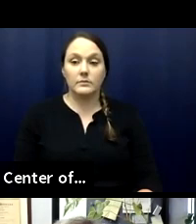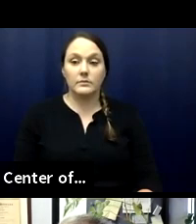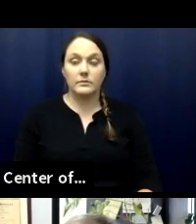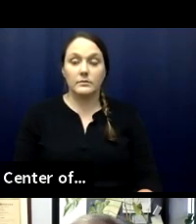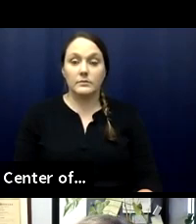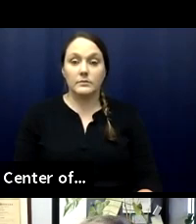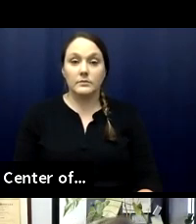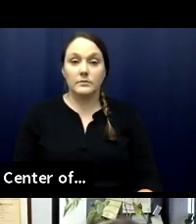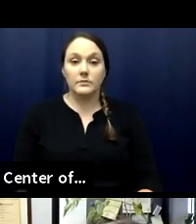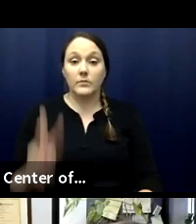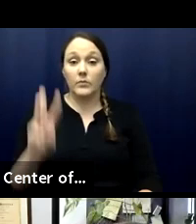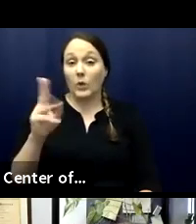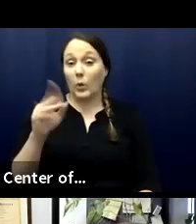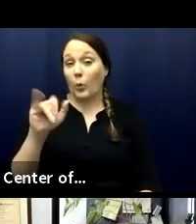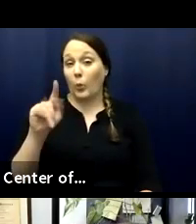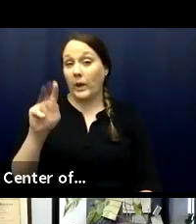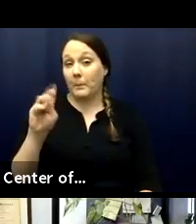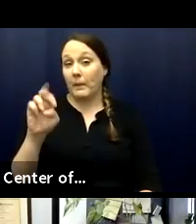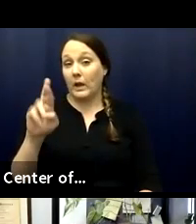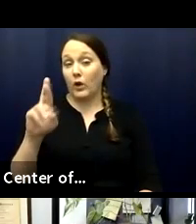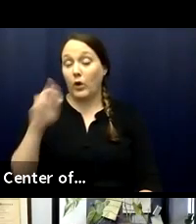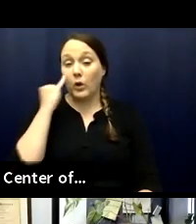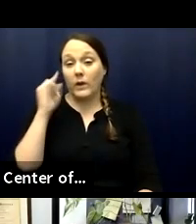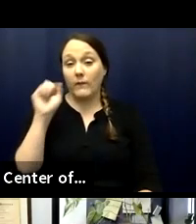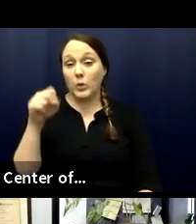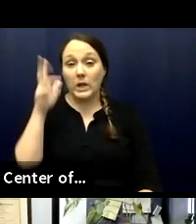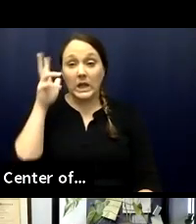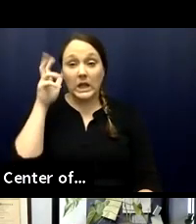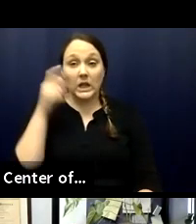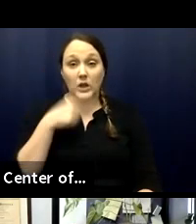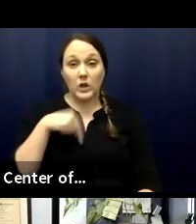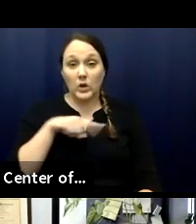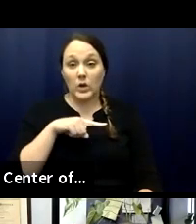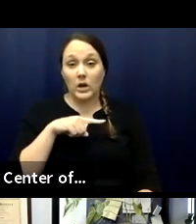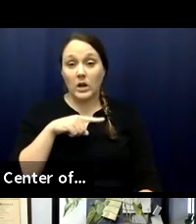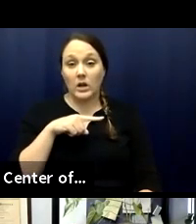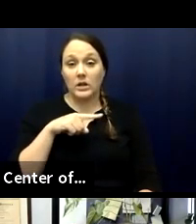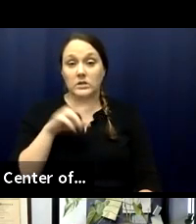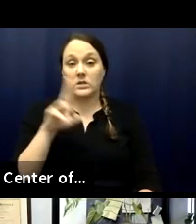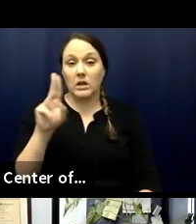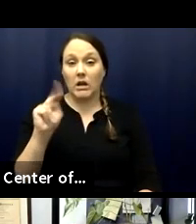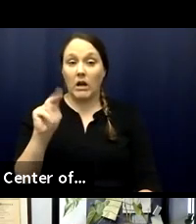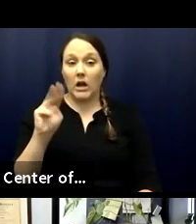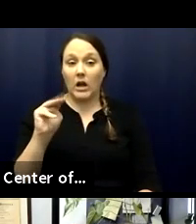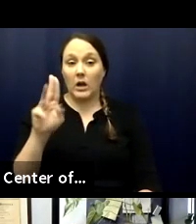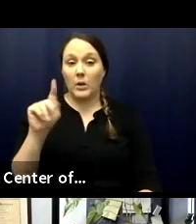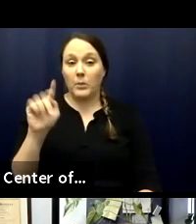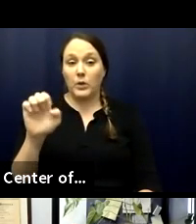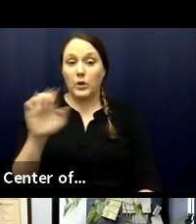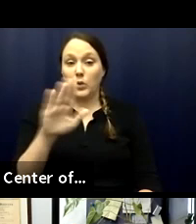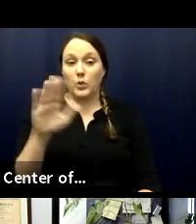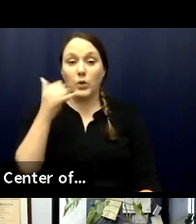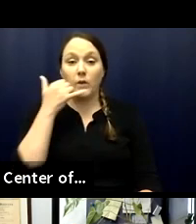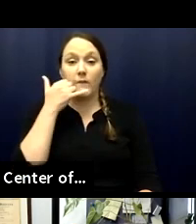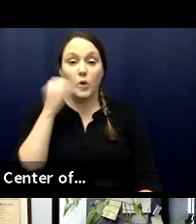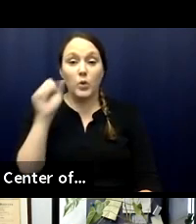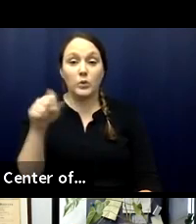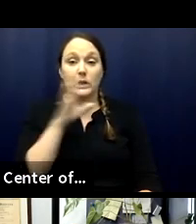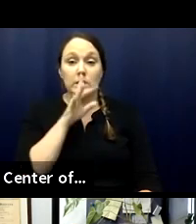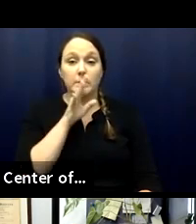Mr. Whitmire, if you can hear us, if you unmute your phone so that you may speak.